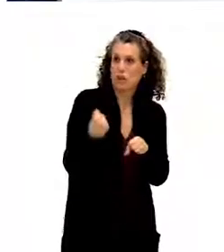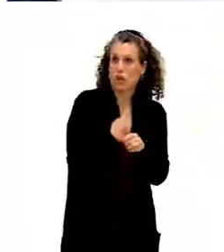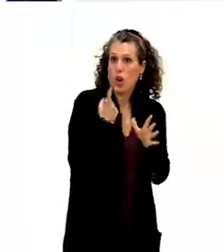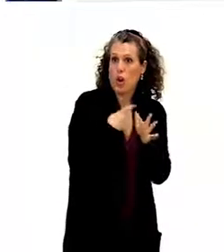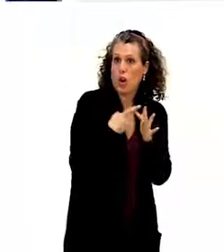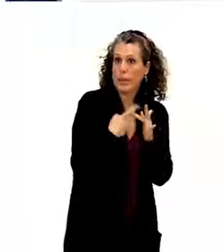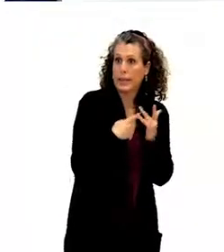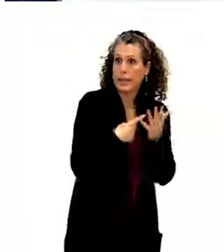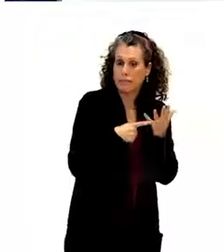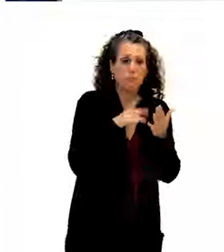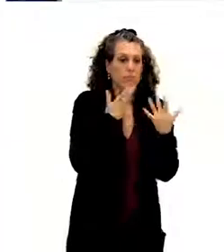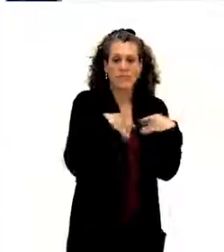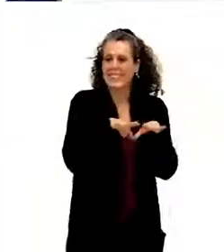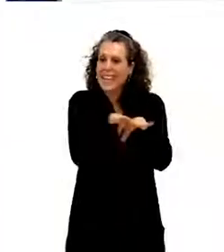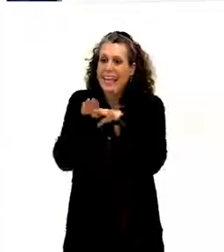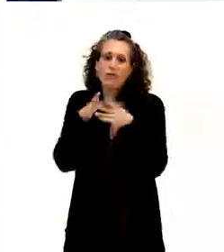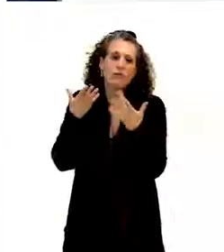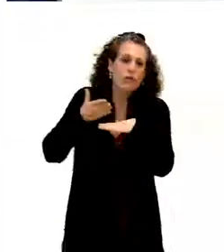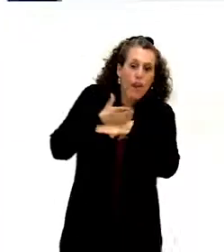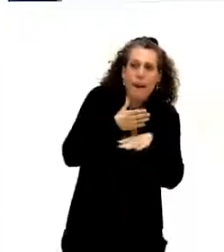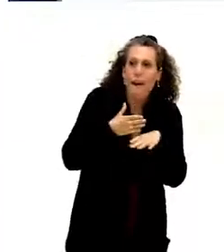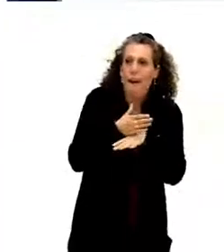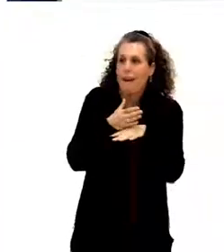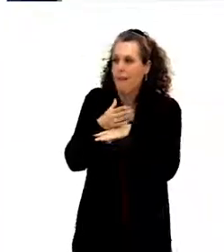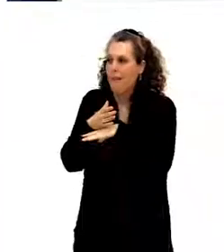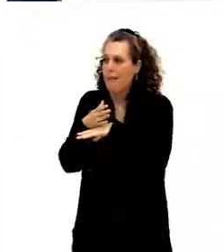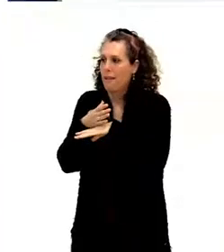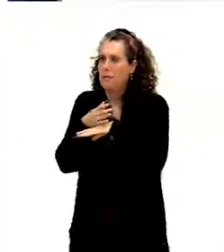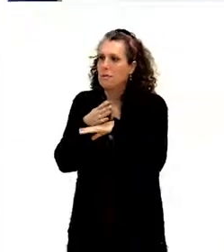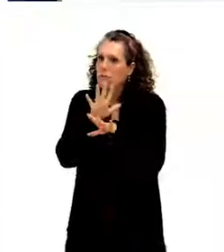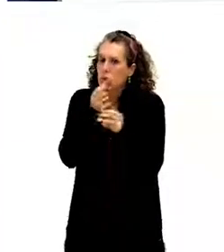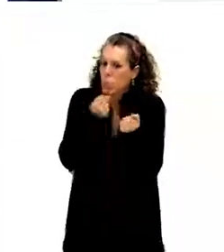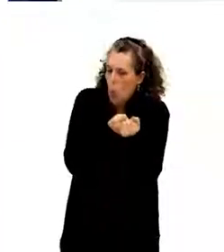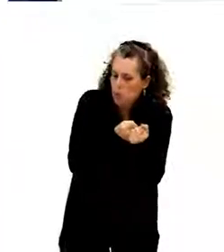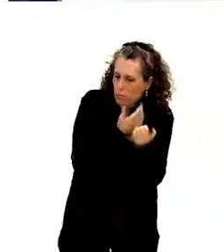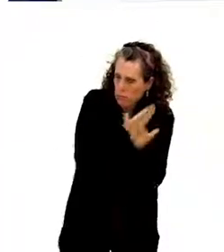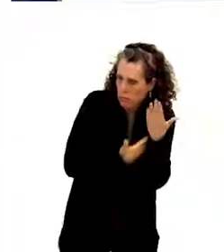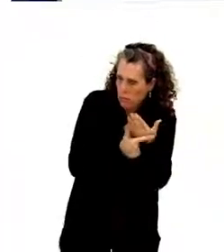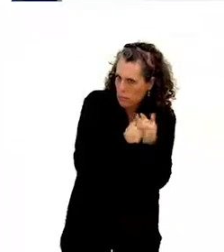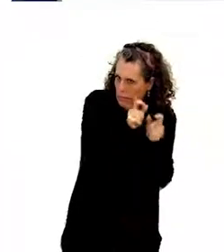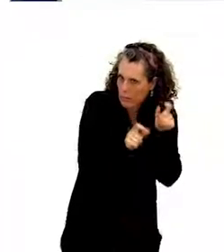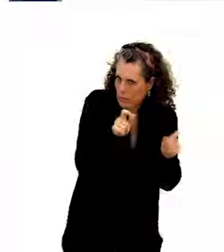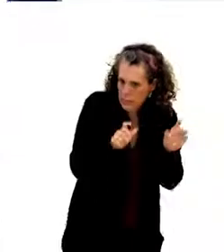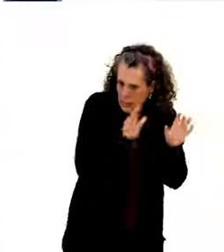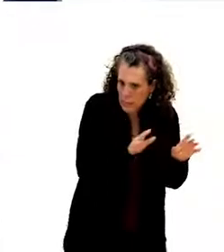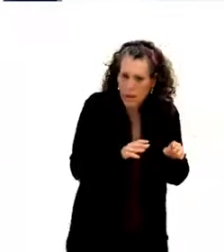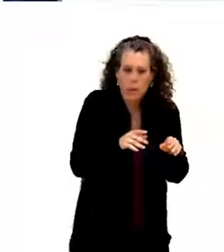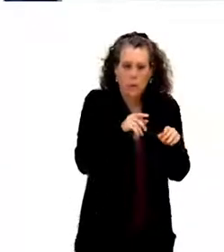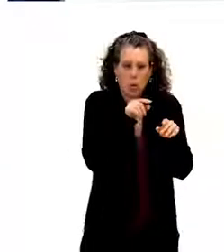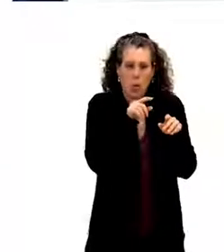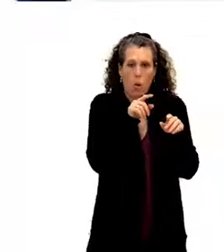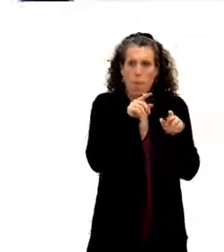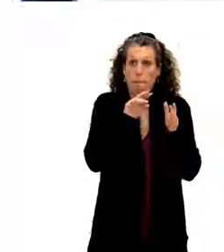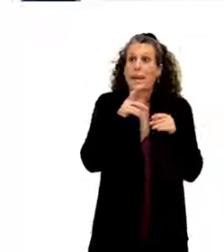standards for access in favor of disabled persons, must allow whoever determines